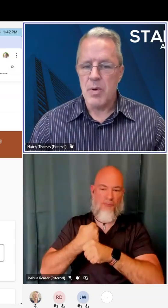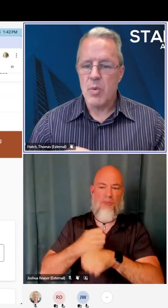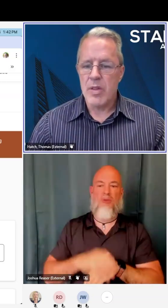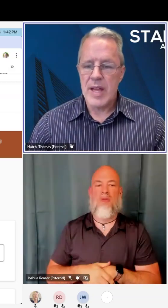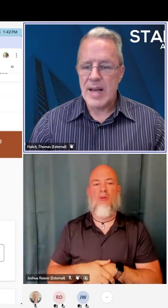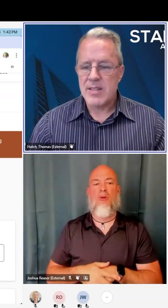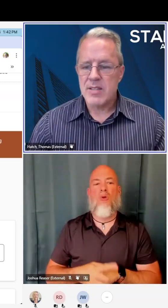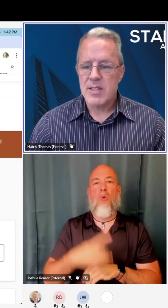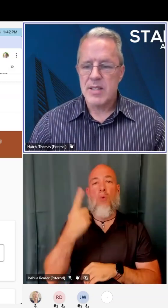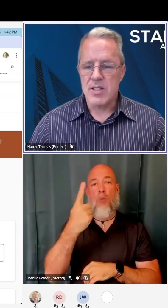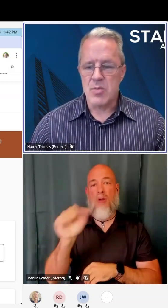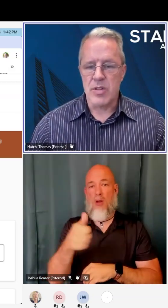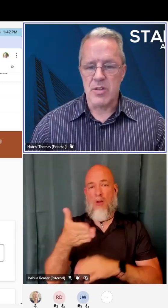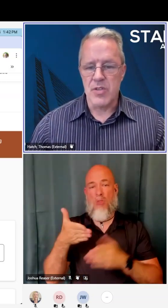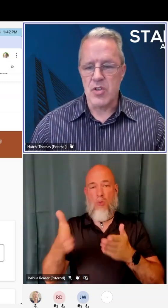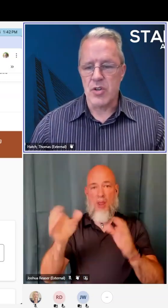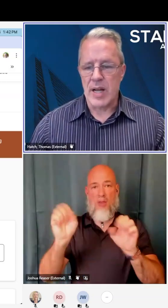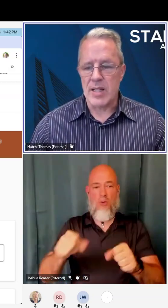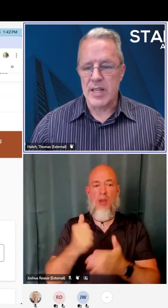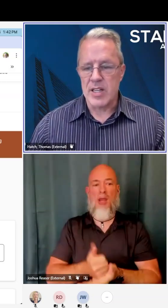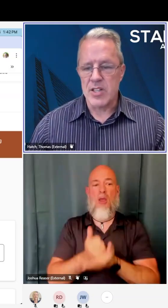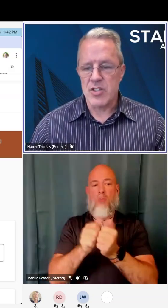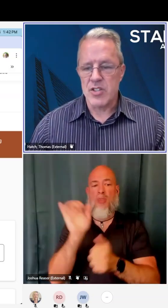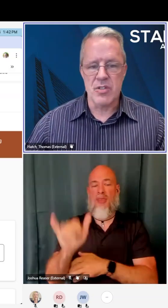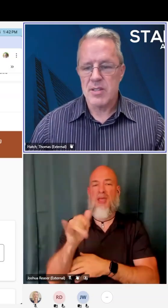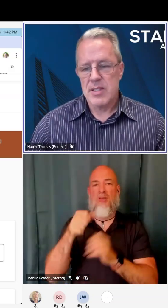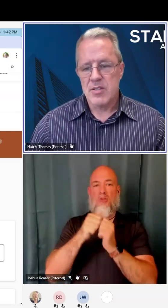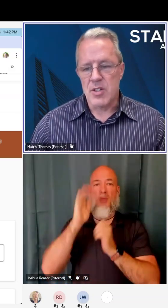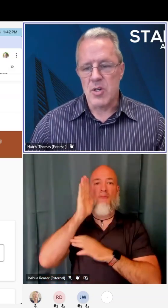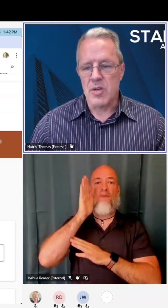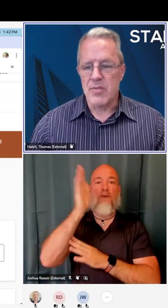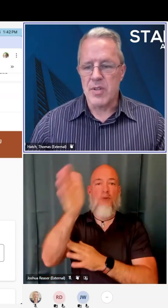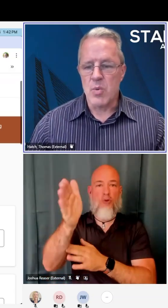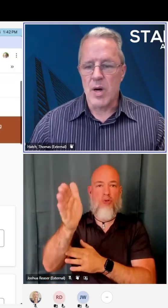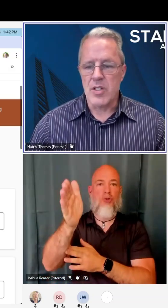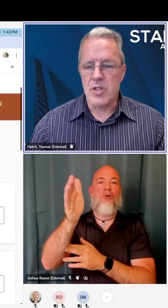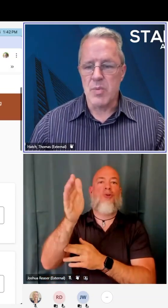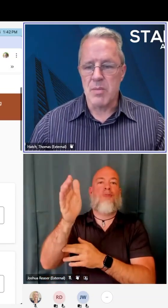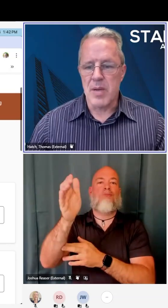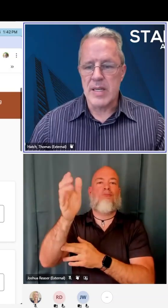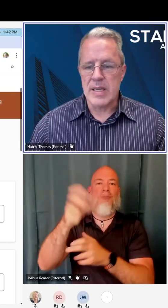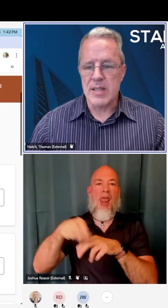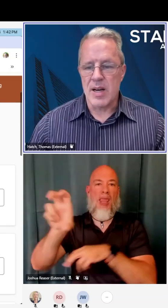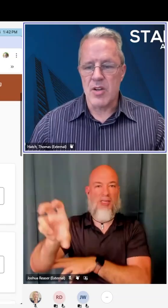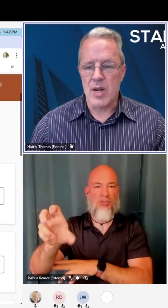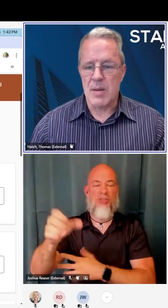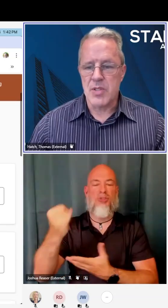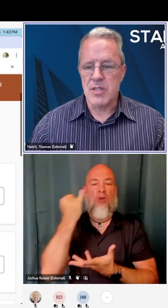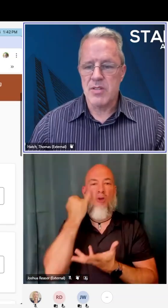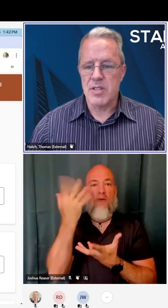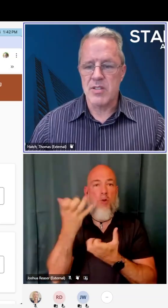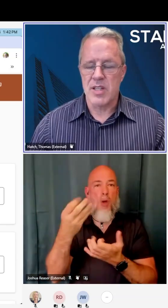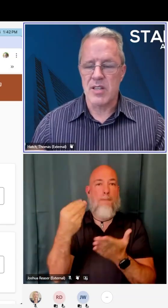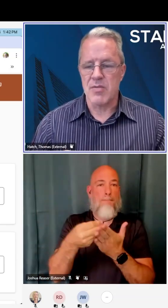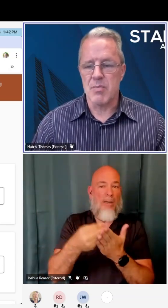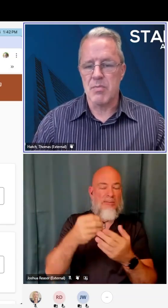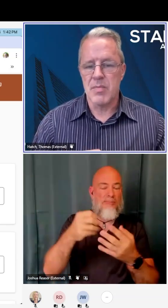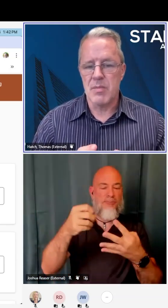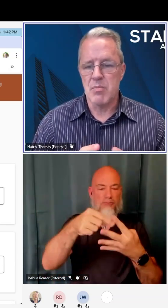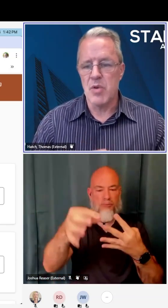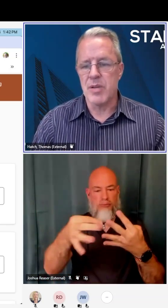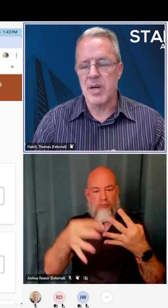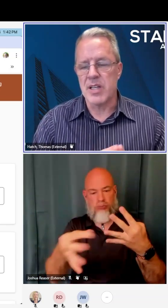of help with that is with the future allocation. So if you want to put money into other options instead